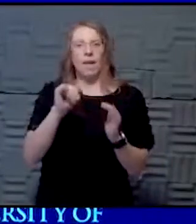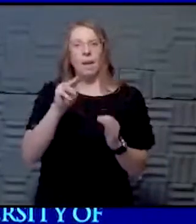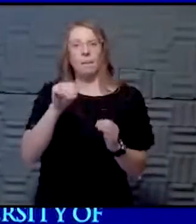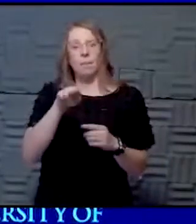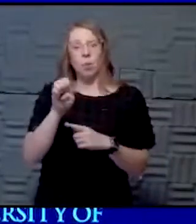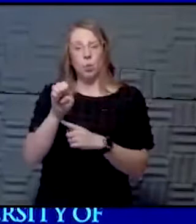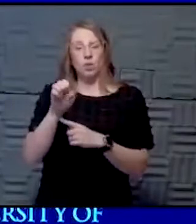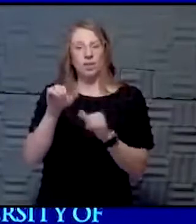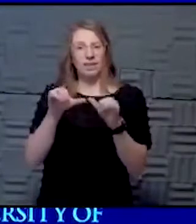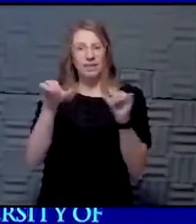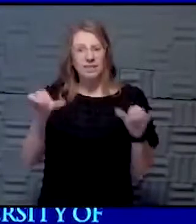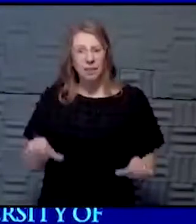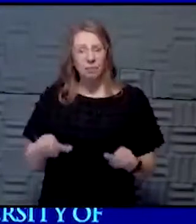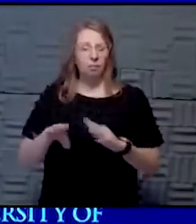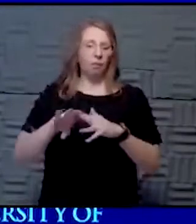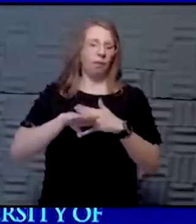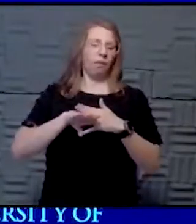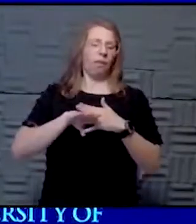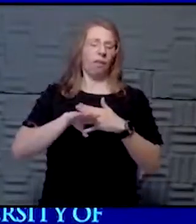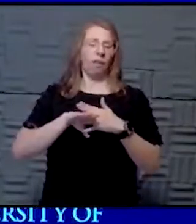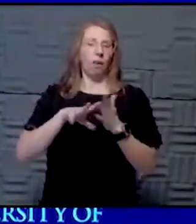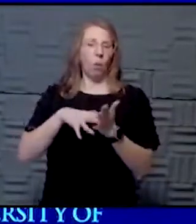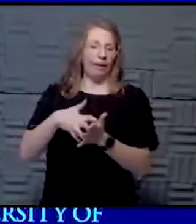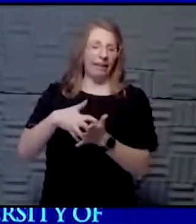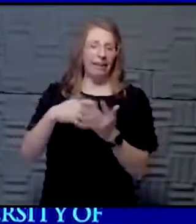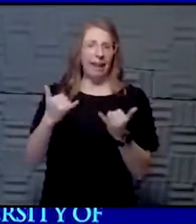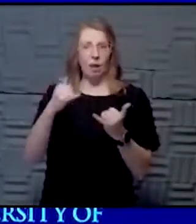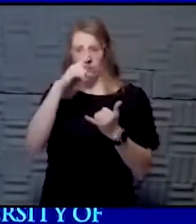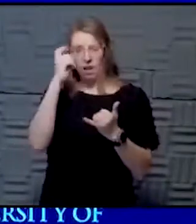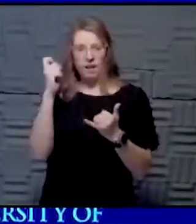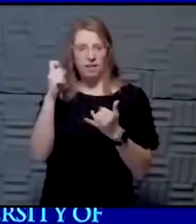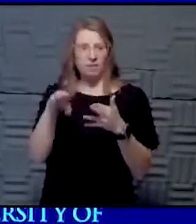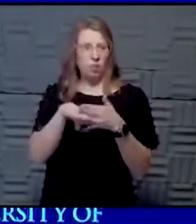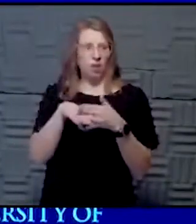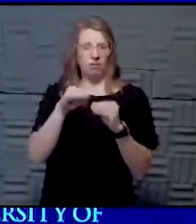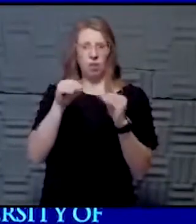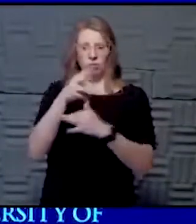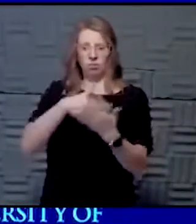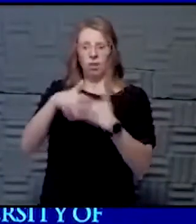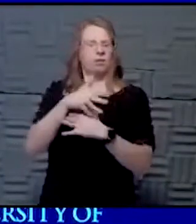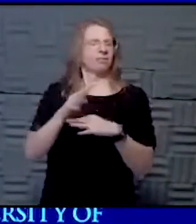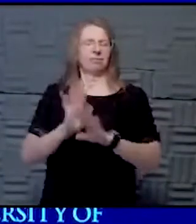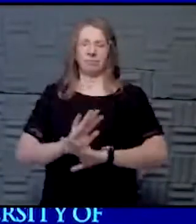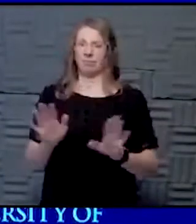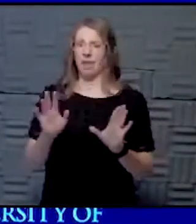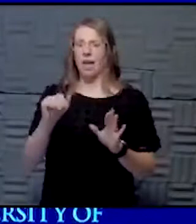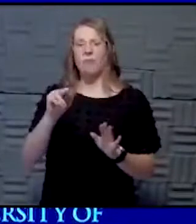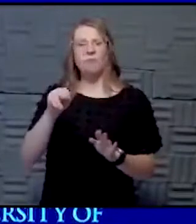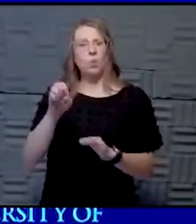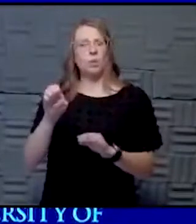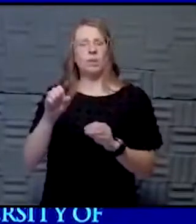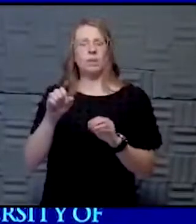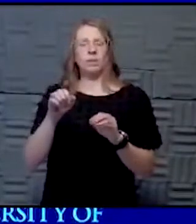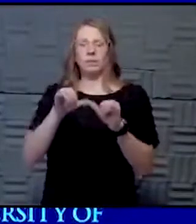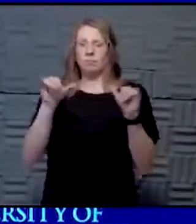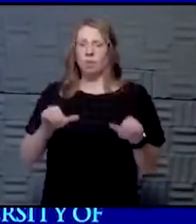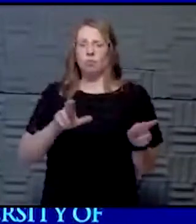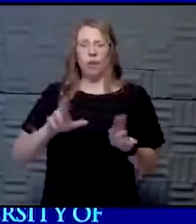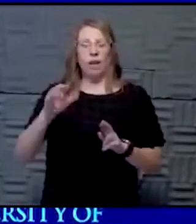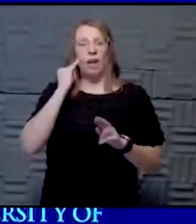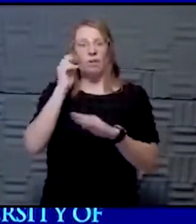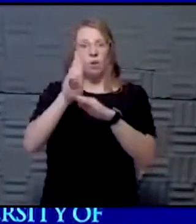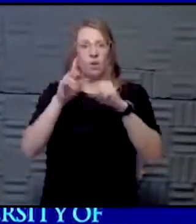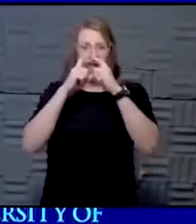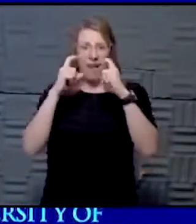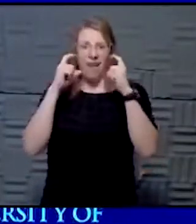worry about our immune systems at all. They've been so well primed, and there's plenty of stuff out there. And I do think if you wear a mask,